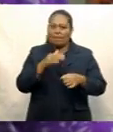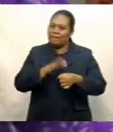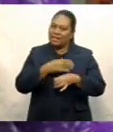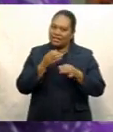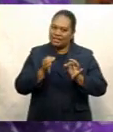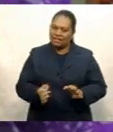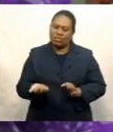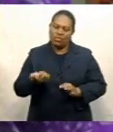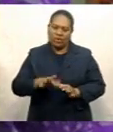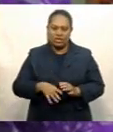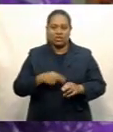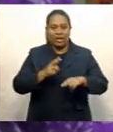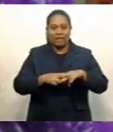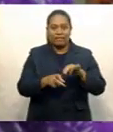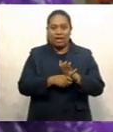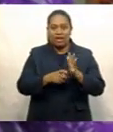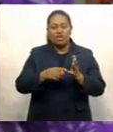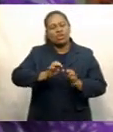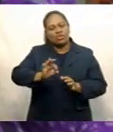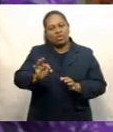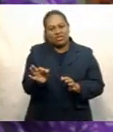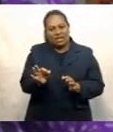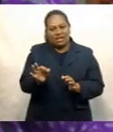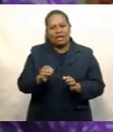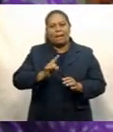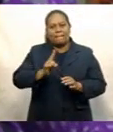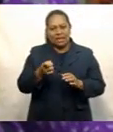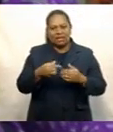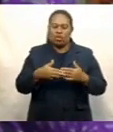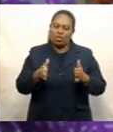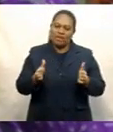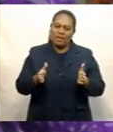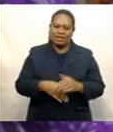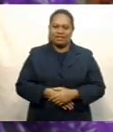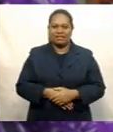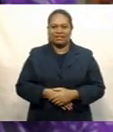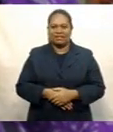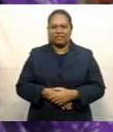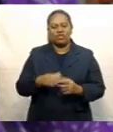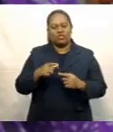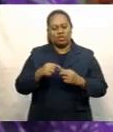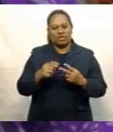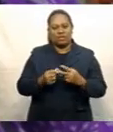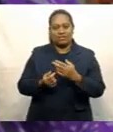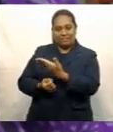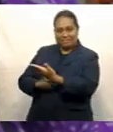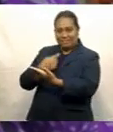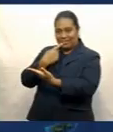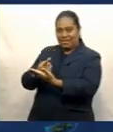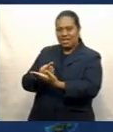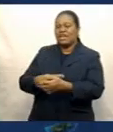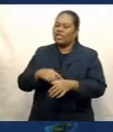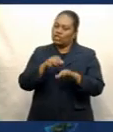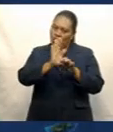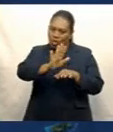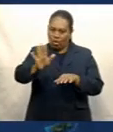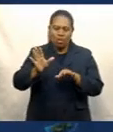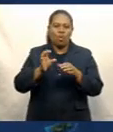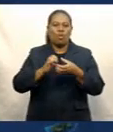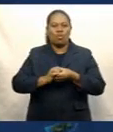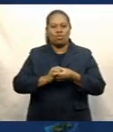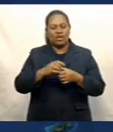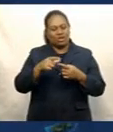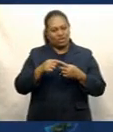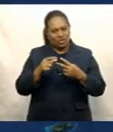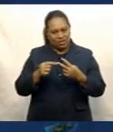the FRU is keeping their options open at the moment. Vaccination is a right of individuals. We will